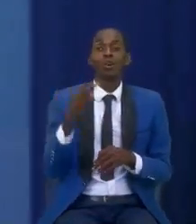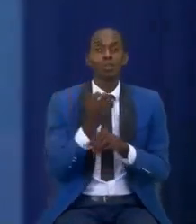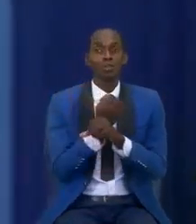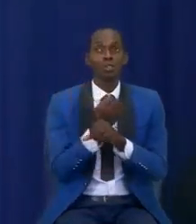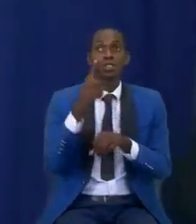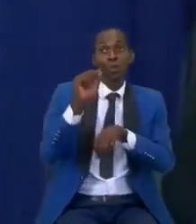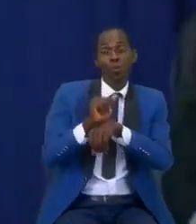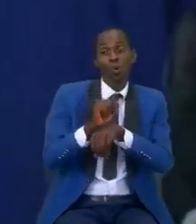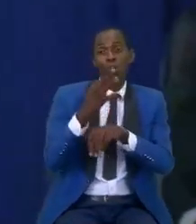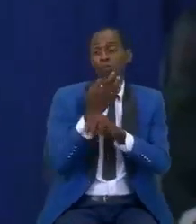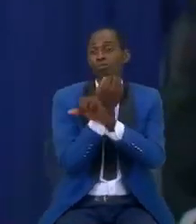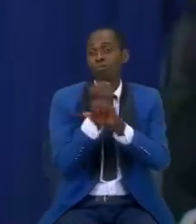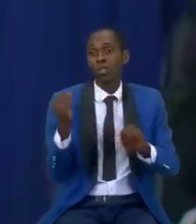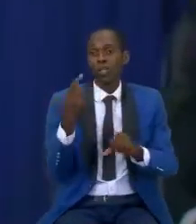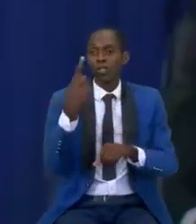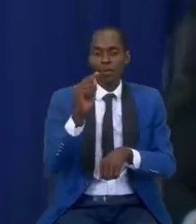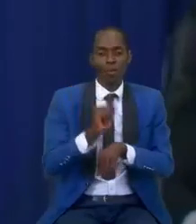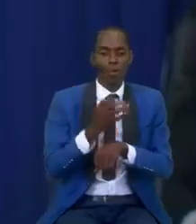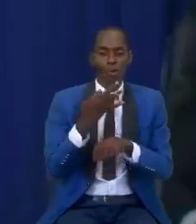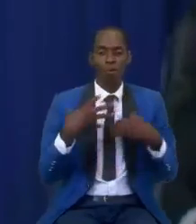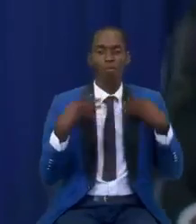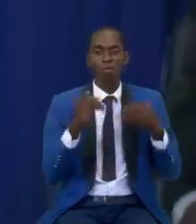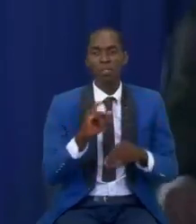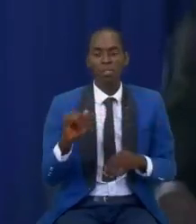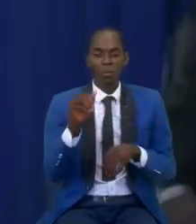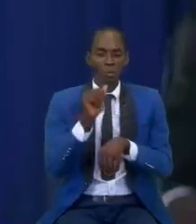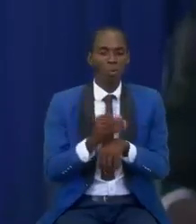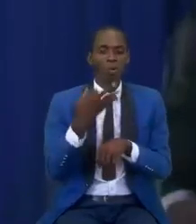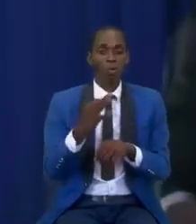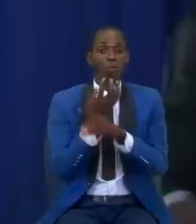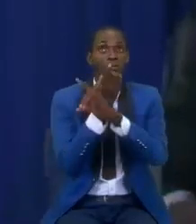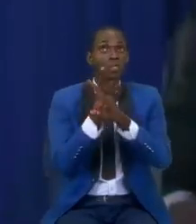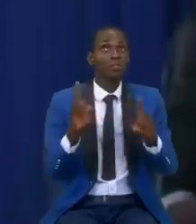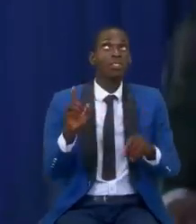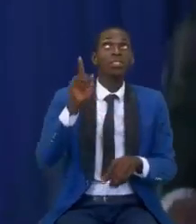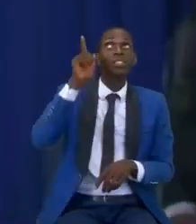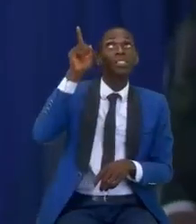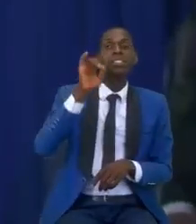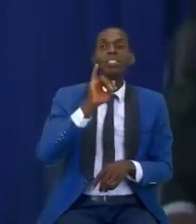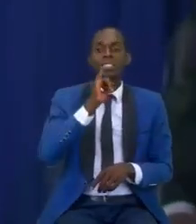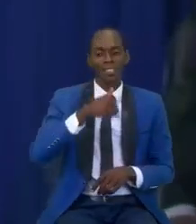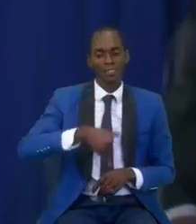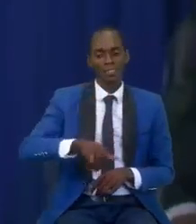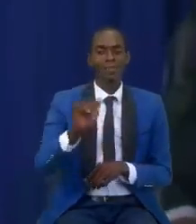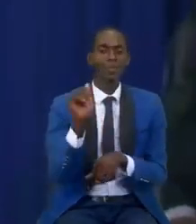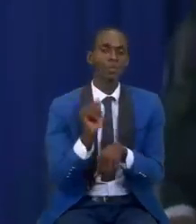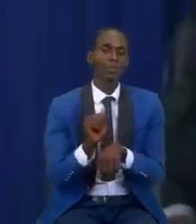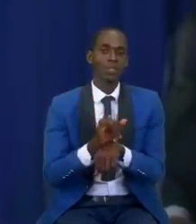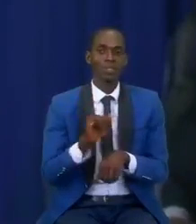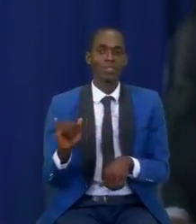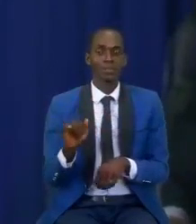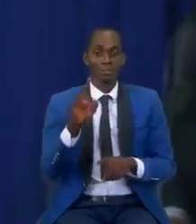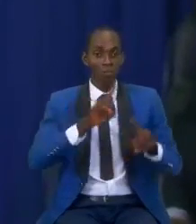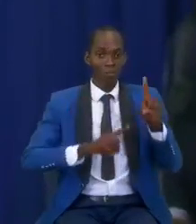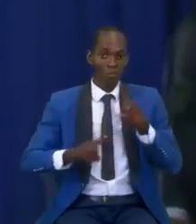he is still walking. In my life, it will work today. I said in